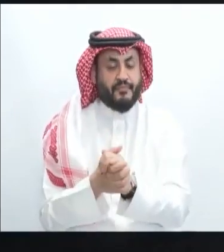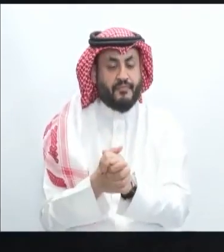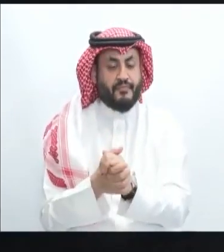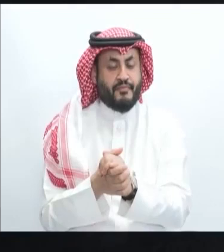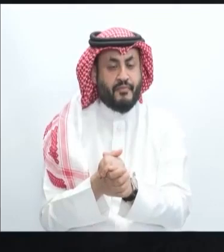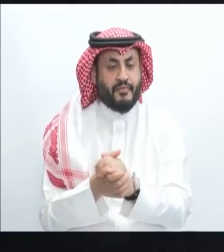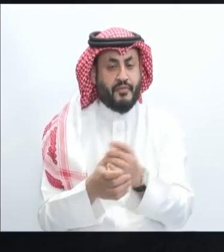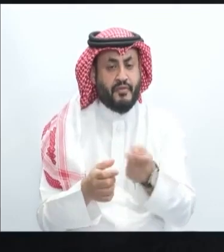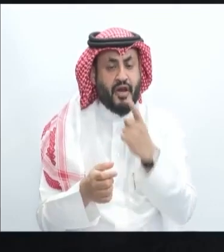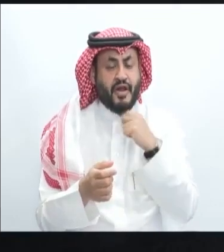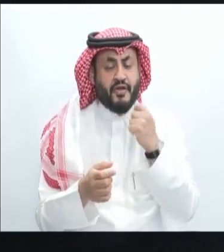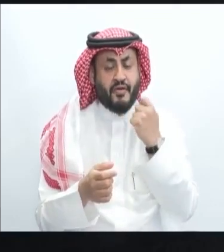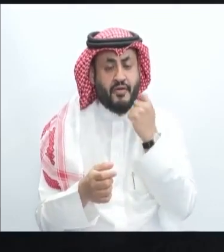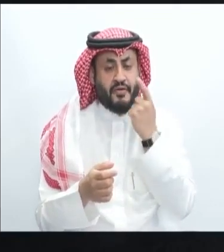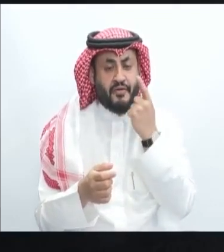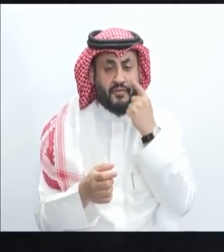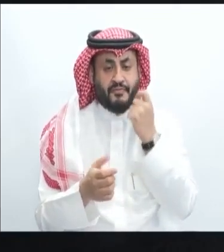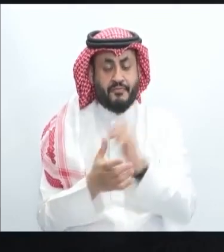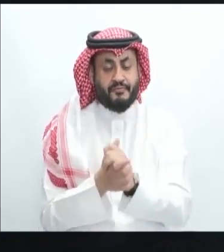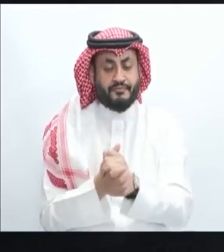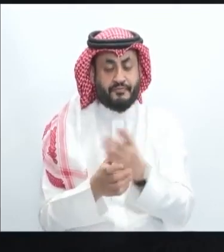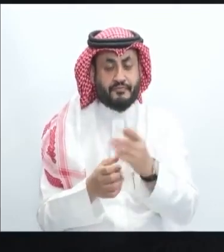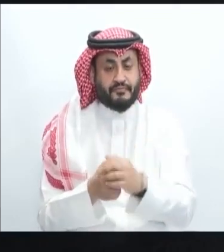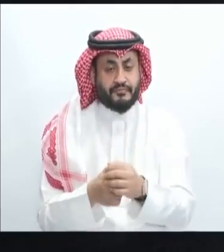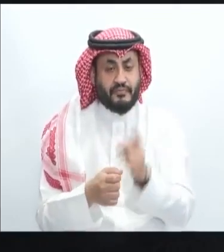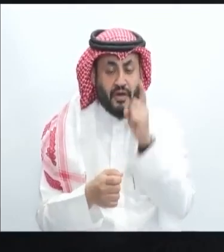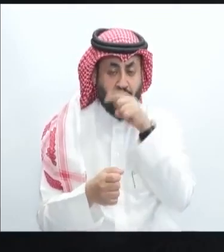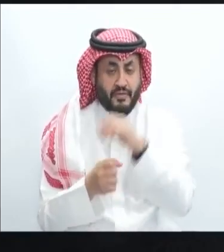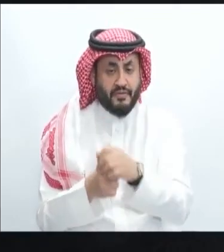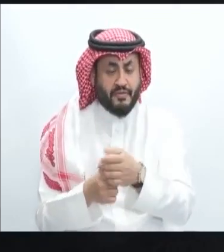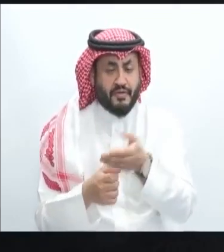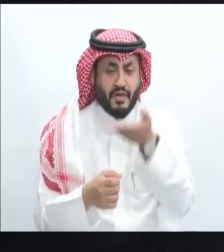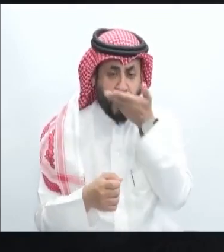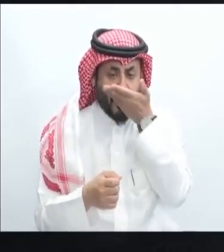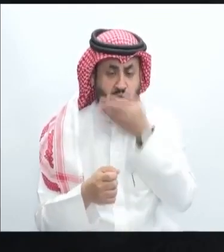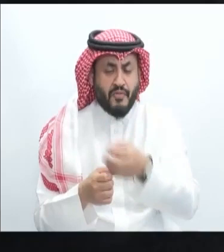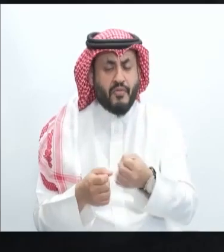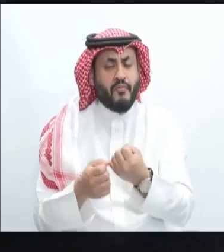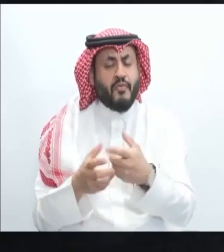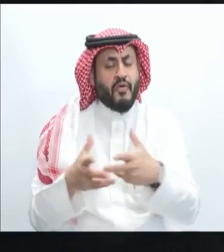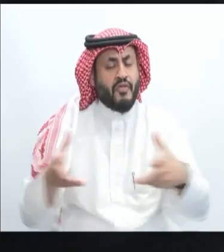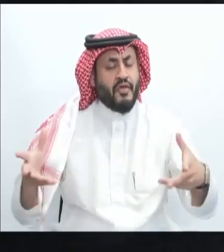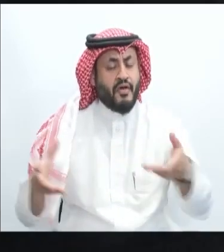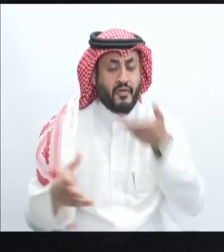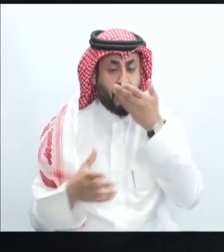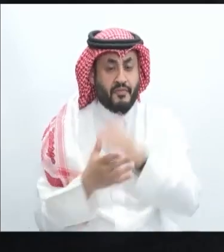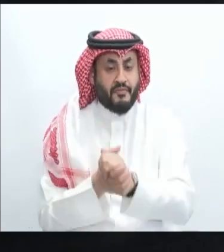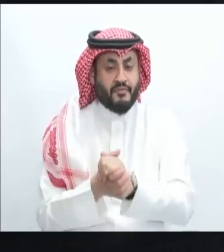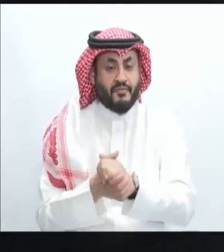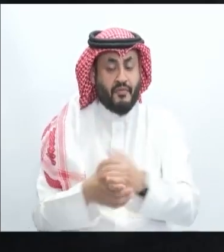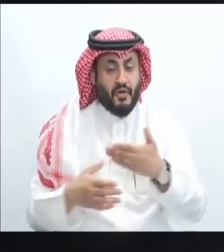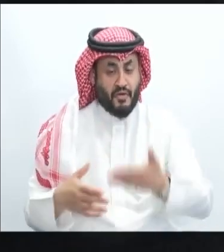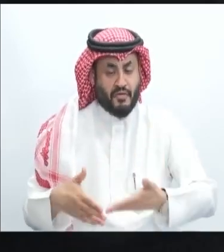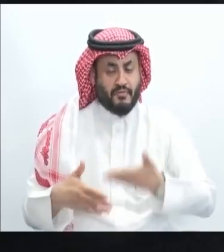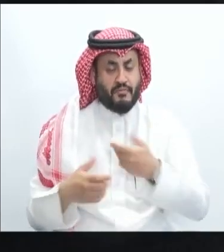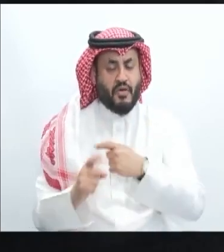to have a healthy life is that we should drink a lot of water, because it will keep us hydrated, it